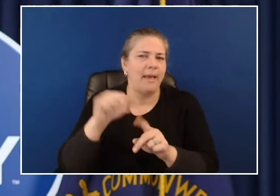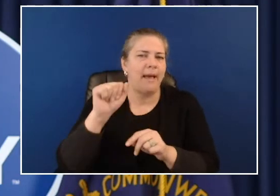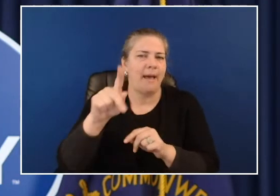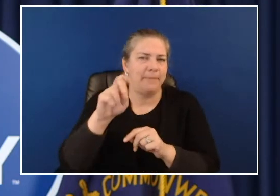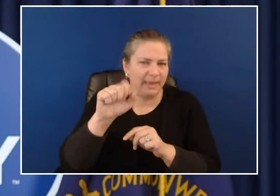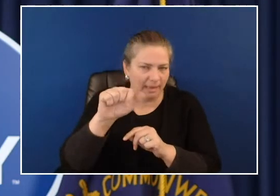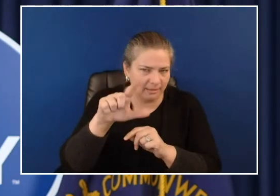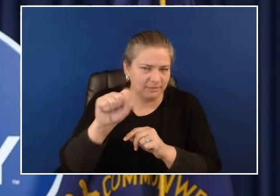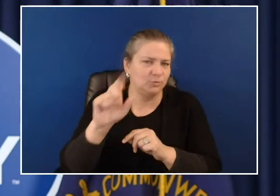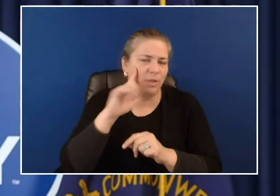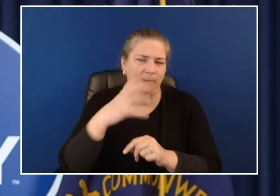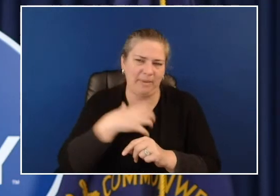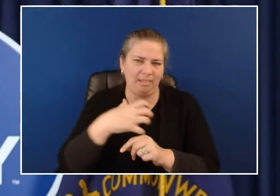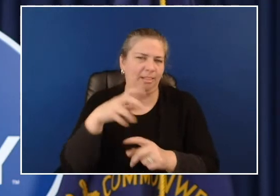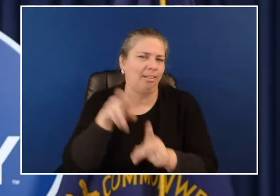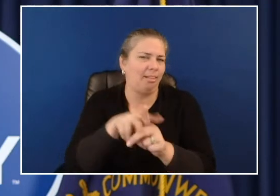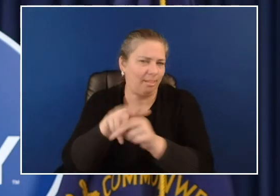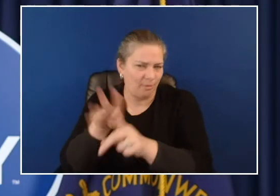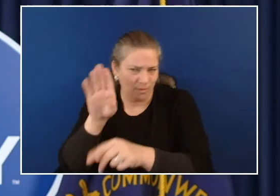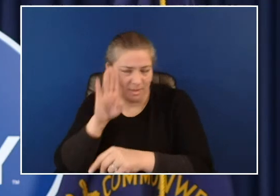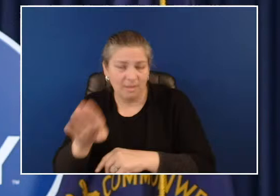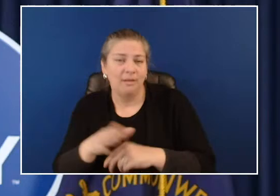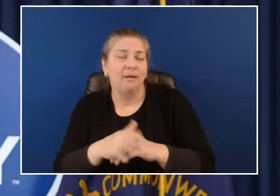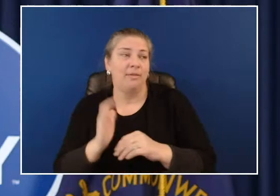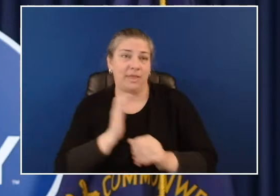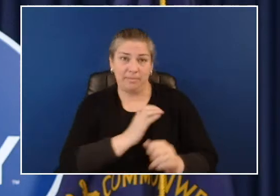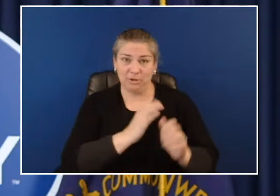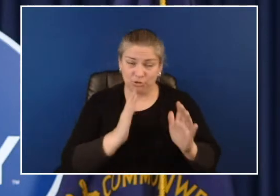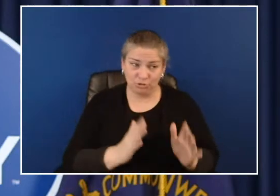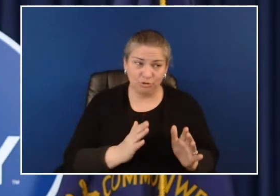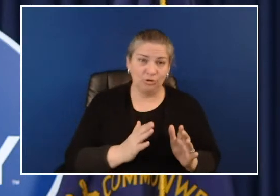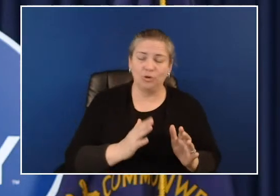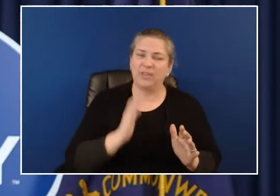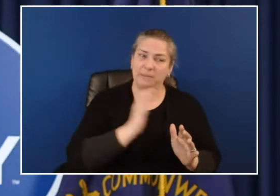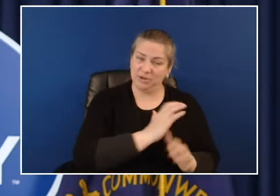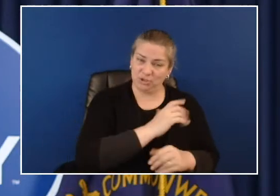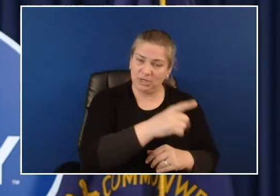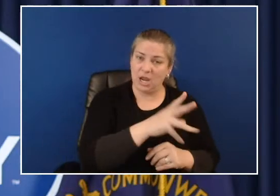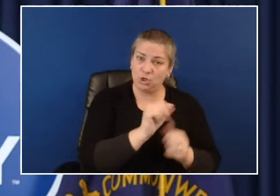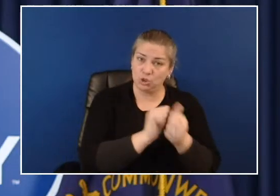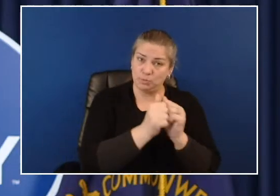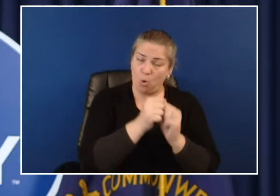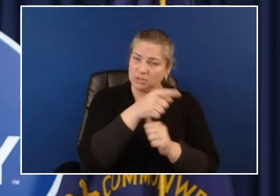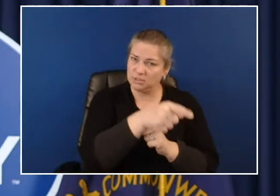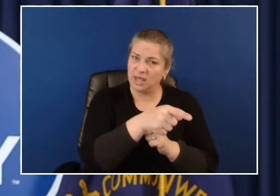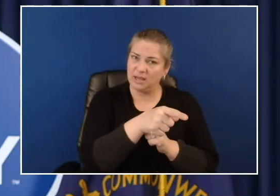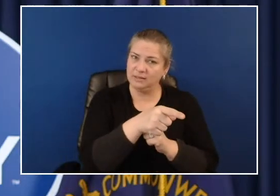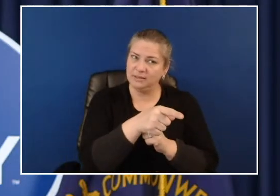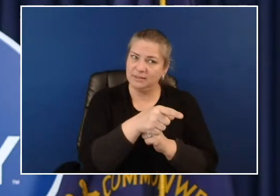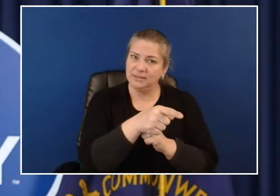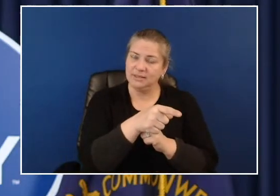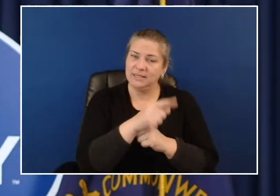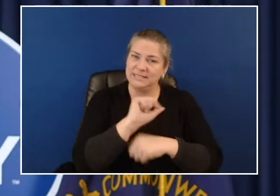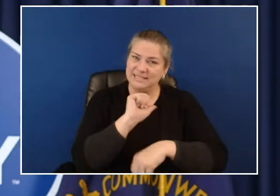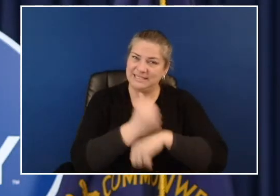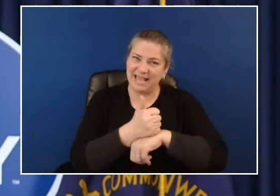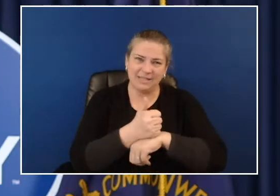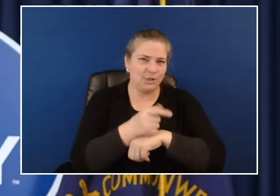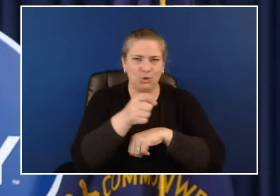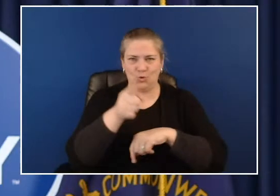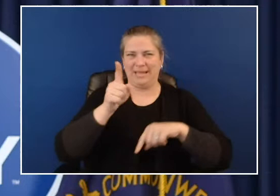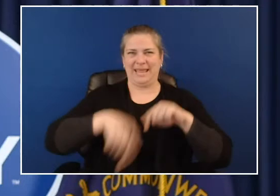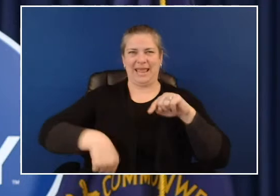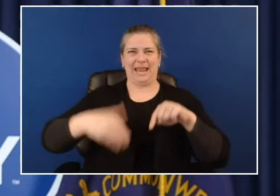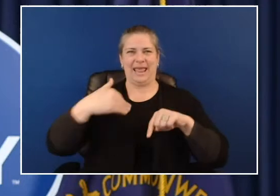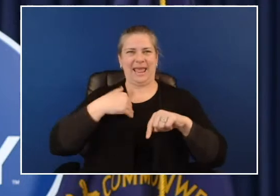the commission and the sport set certain things that you cannot have in your system as a